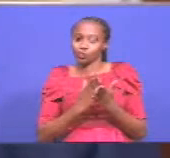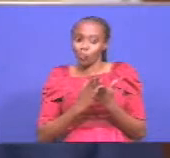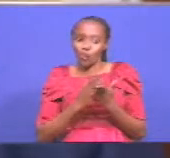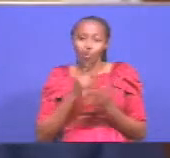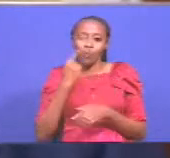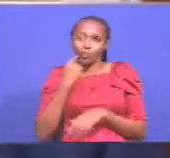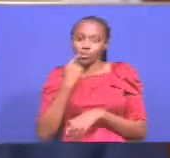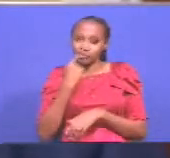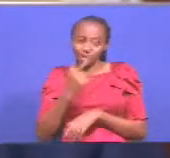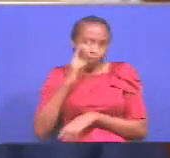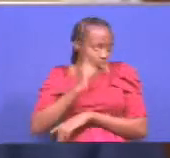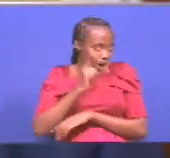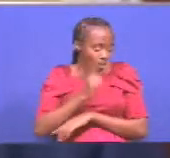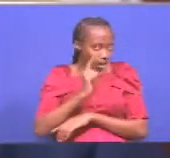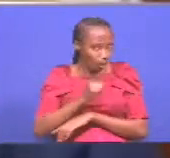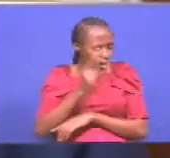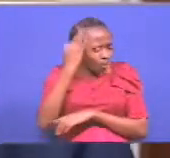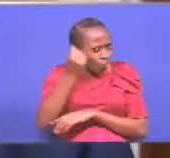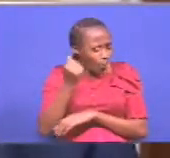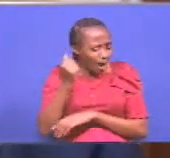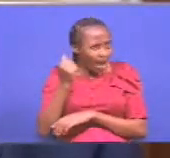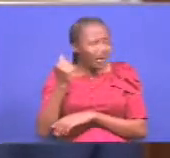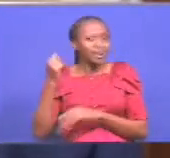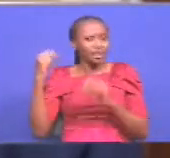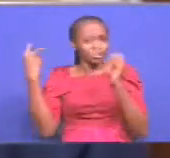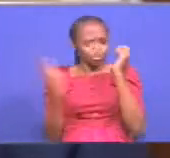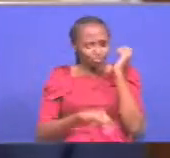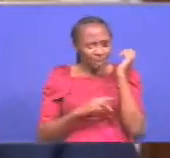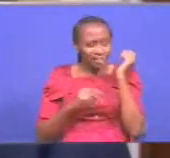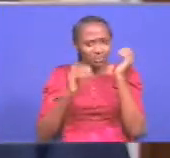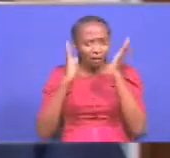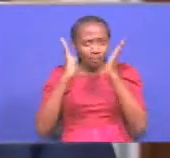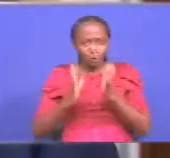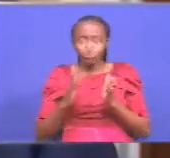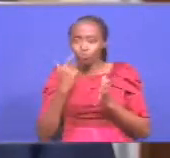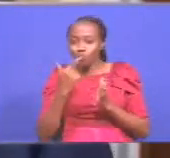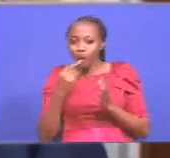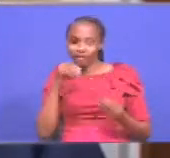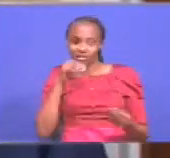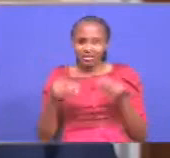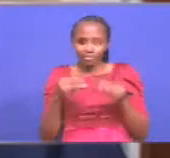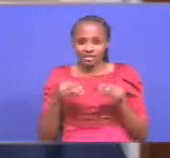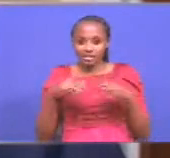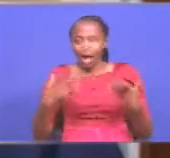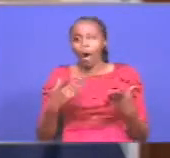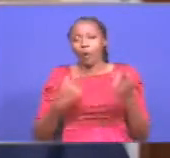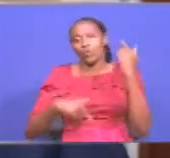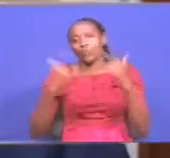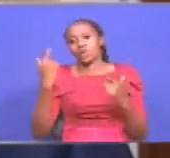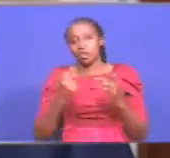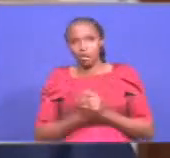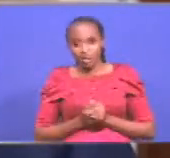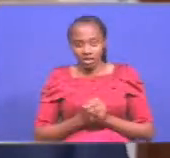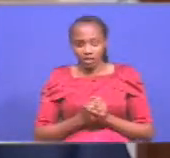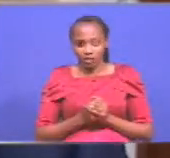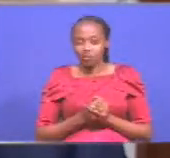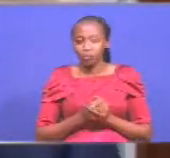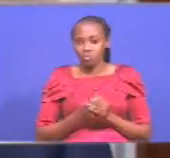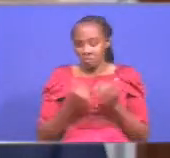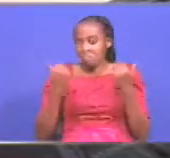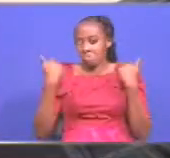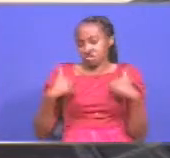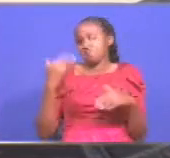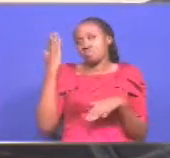a person with a disability beat you? So I was, you know, I knew how to handle my